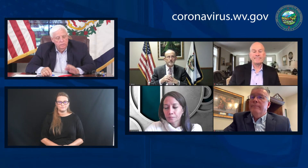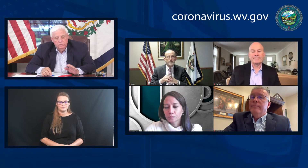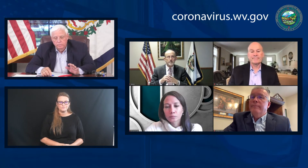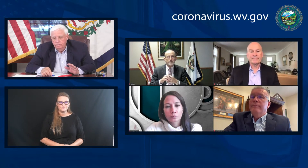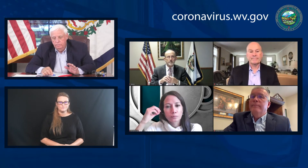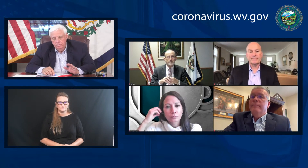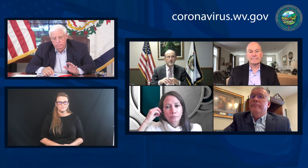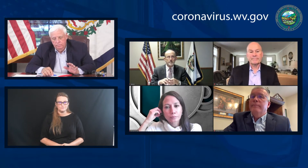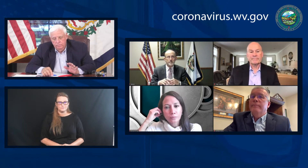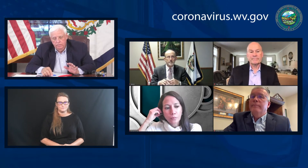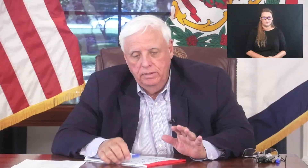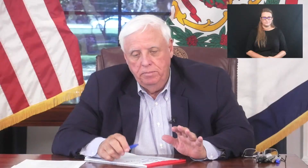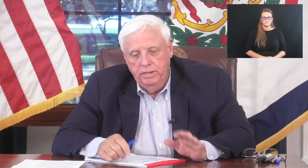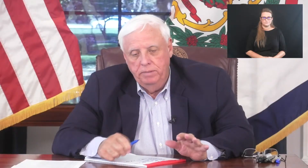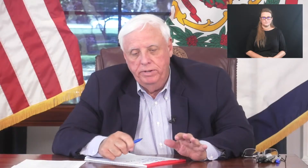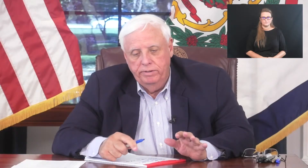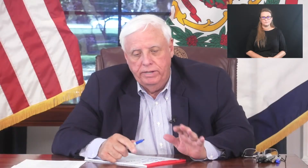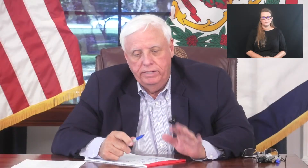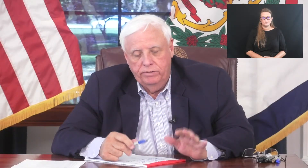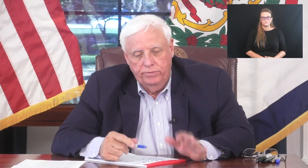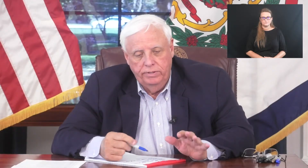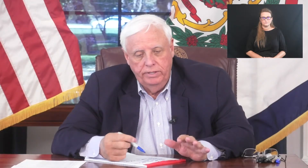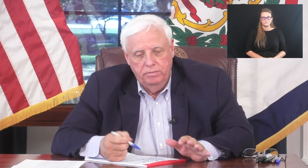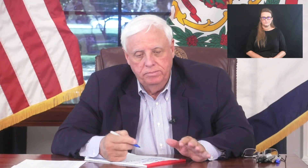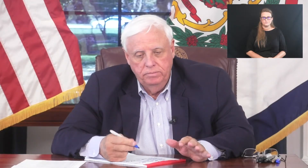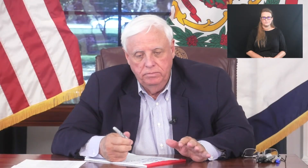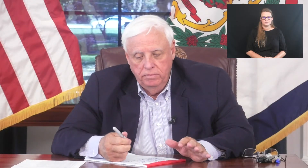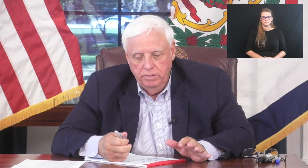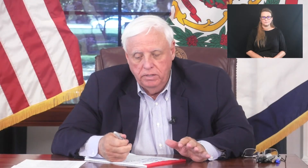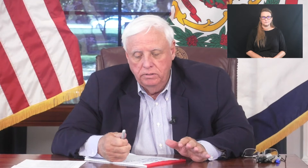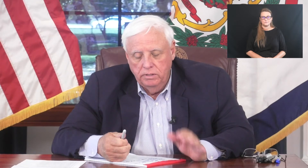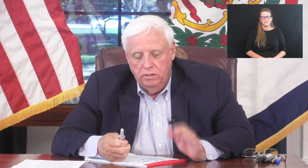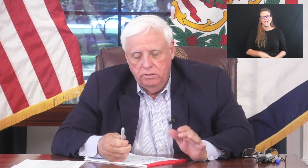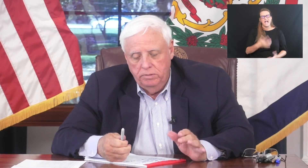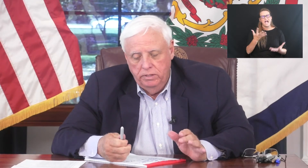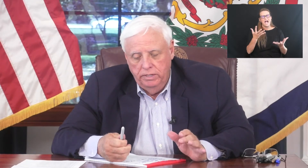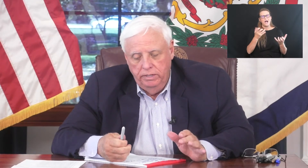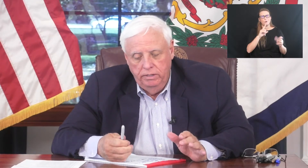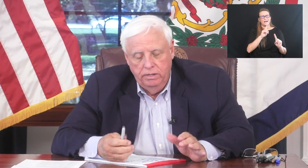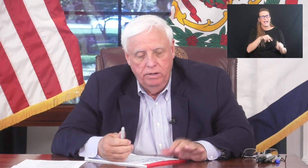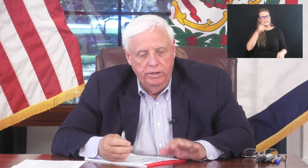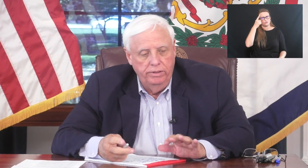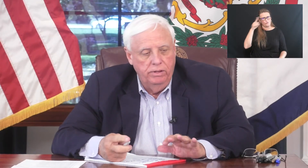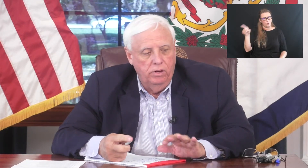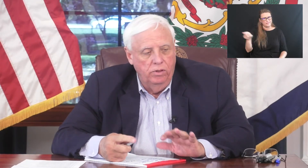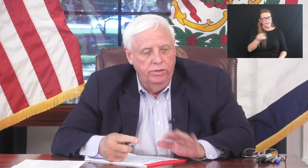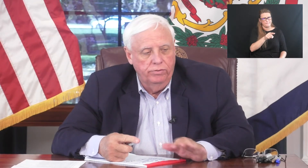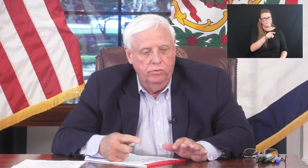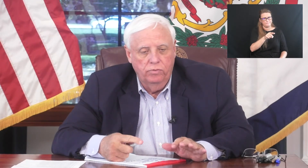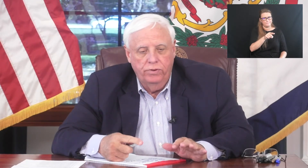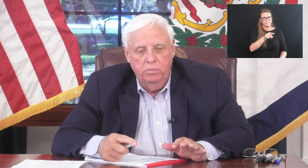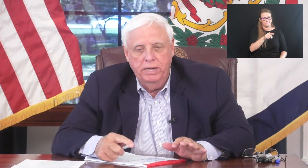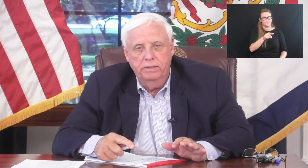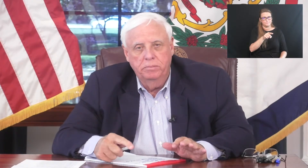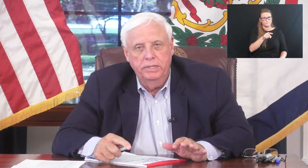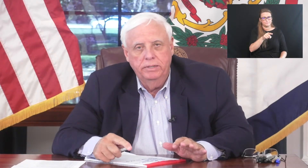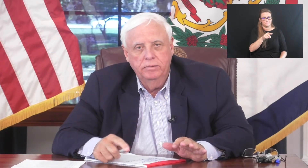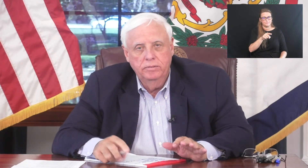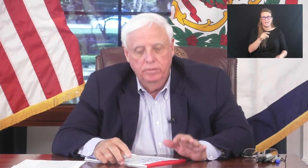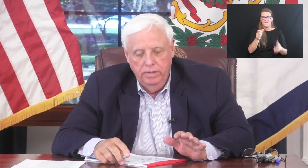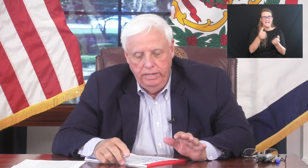Paul, let me just answer for them, because ultimately, all this is going to fall back to